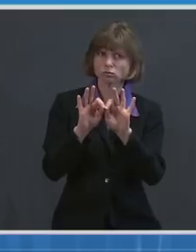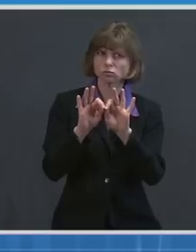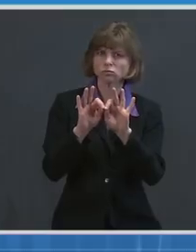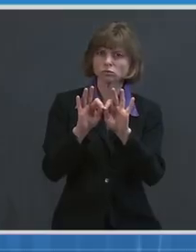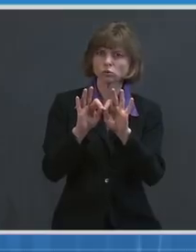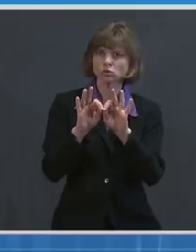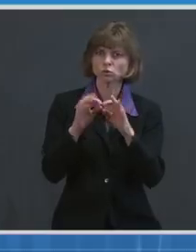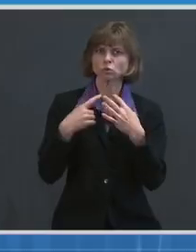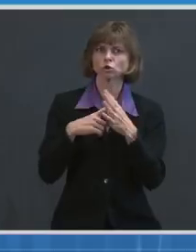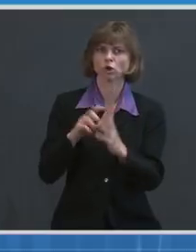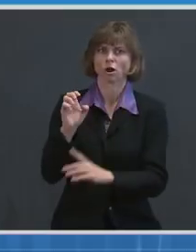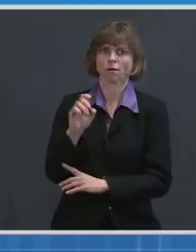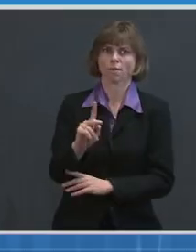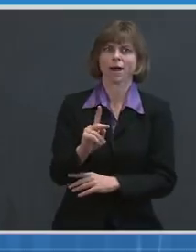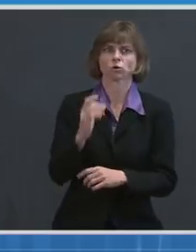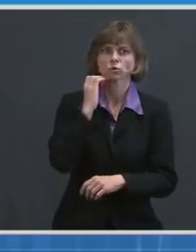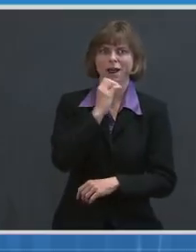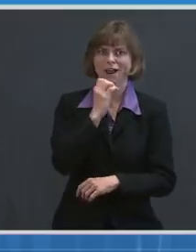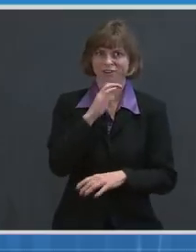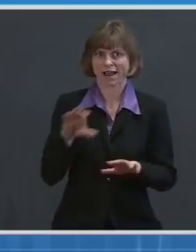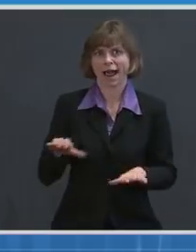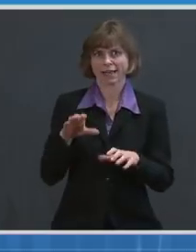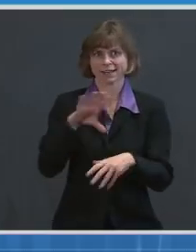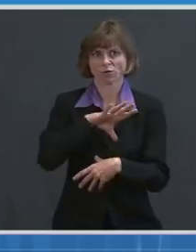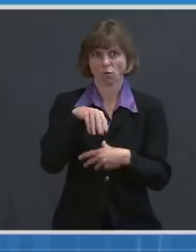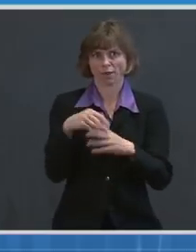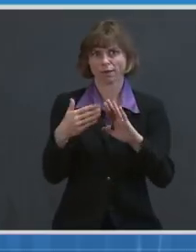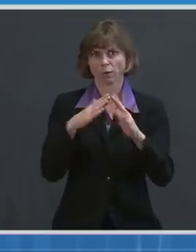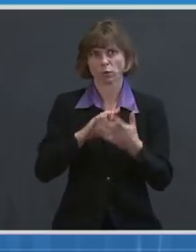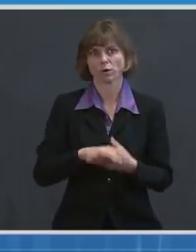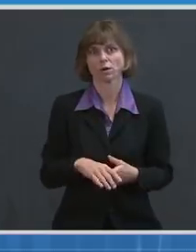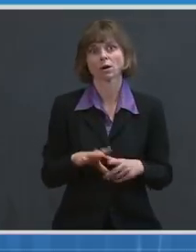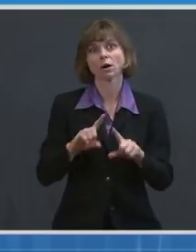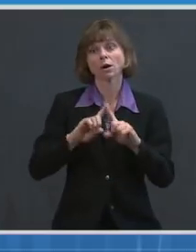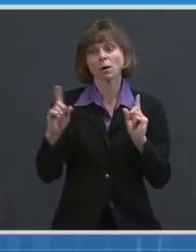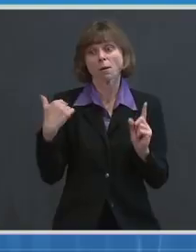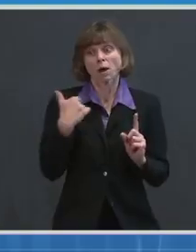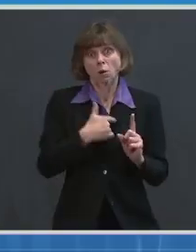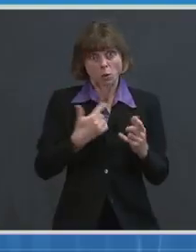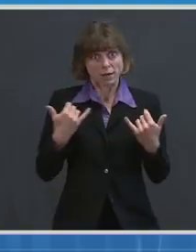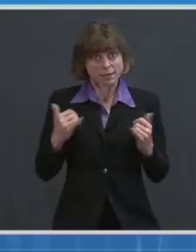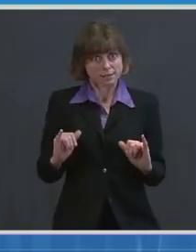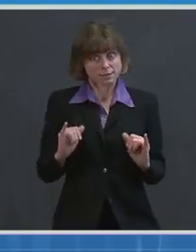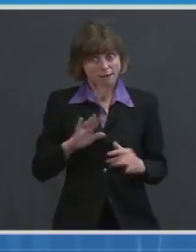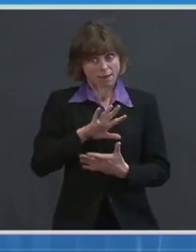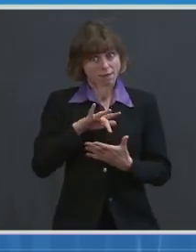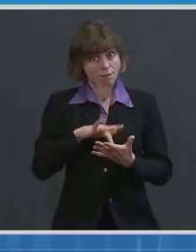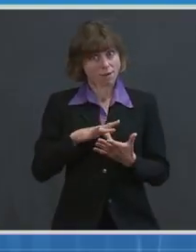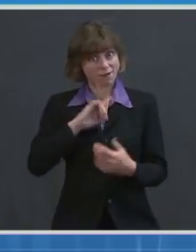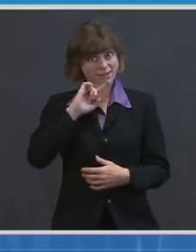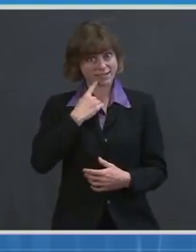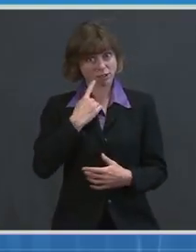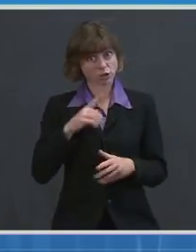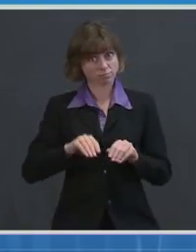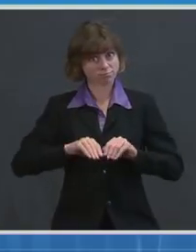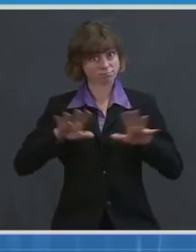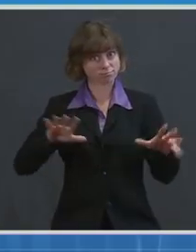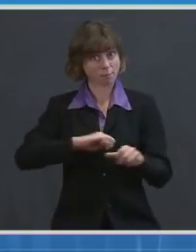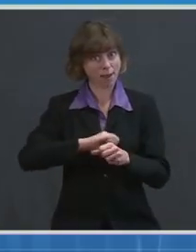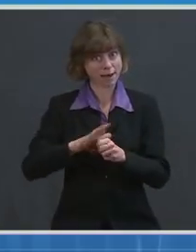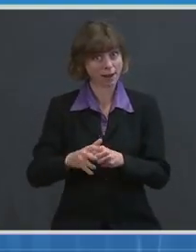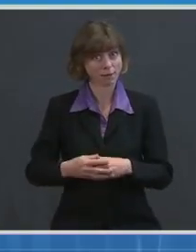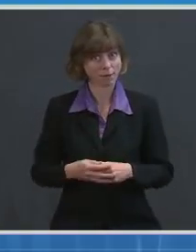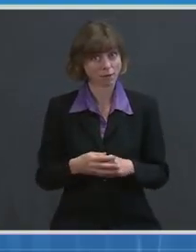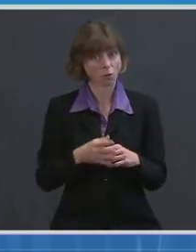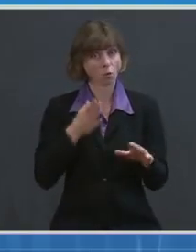resume everyday activities in our communities. However, we remain in the midst of a serious pandemic, and still over 90%